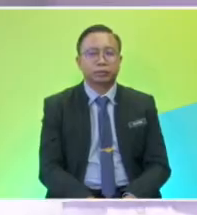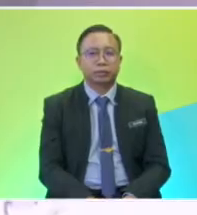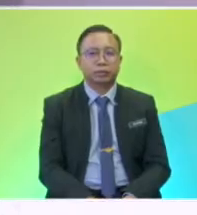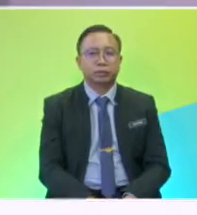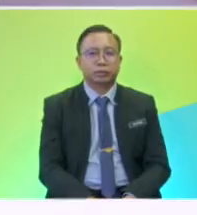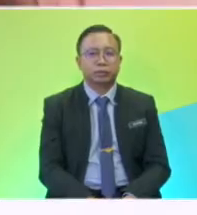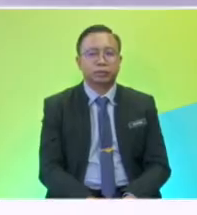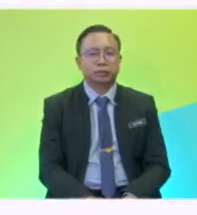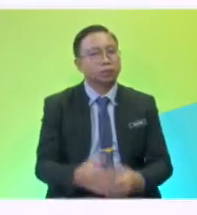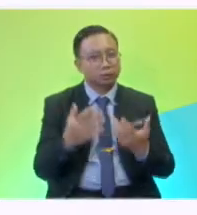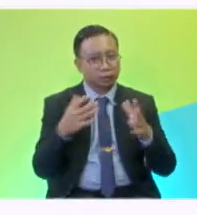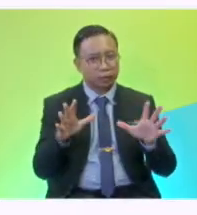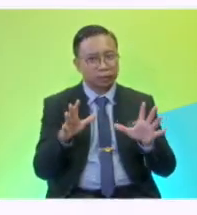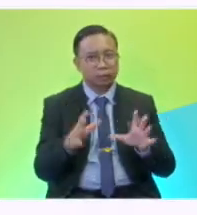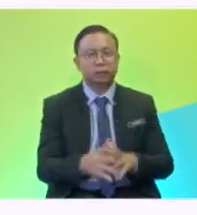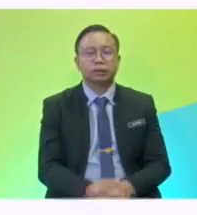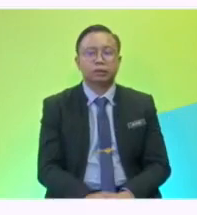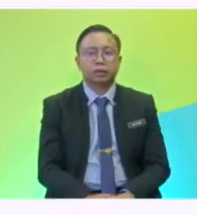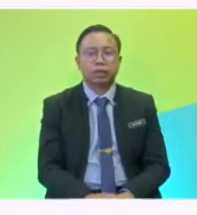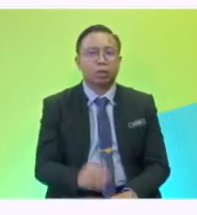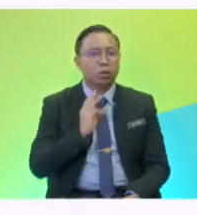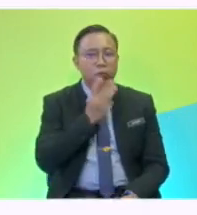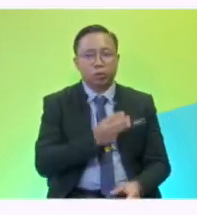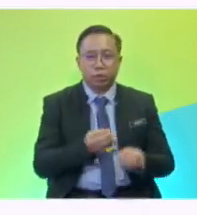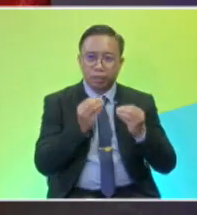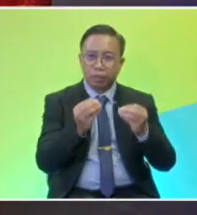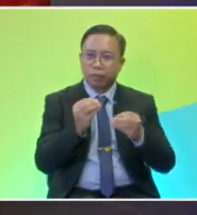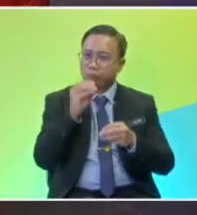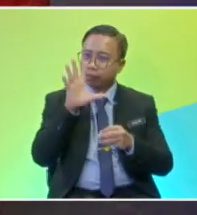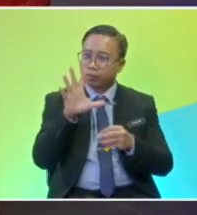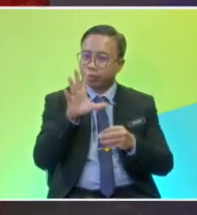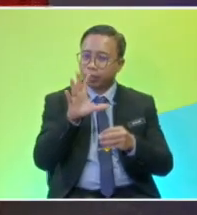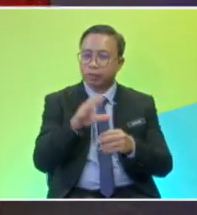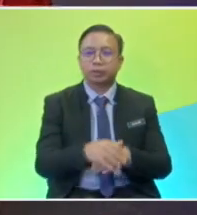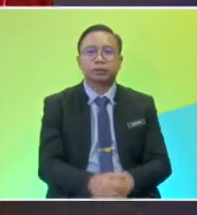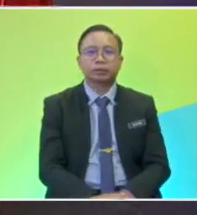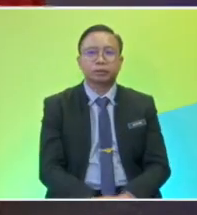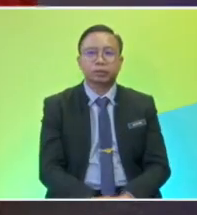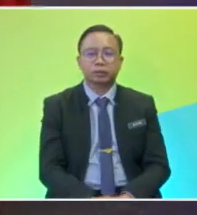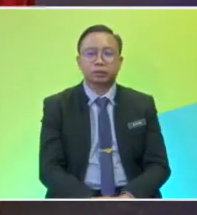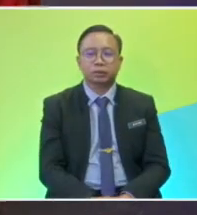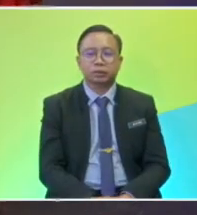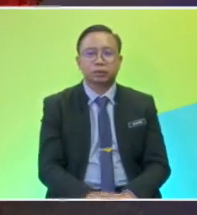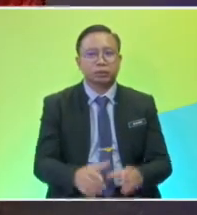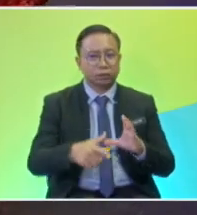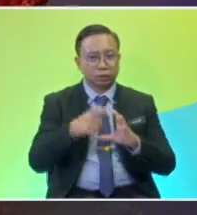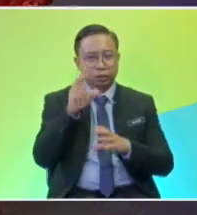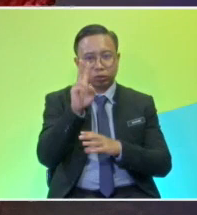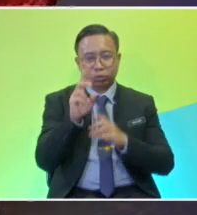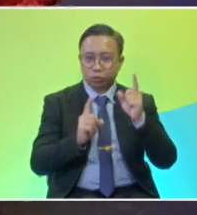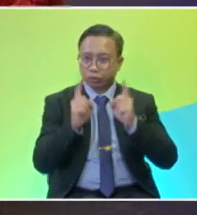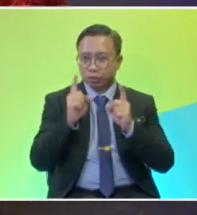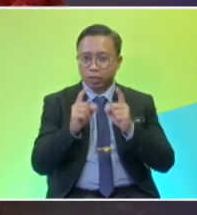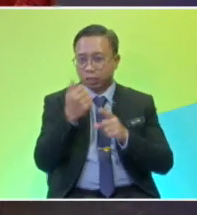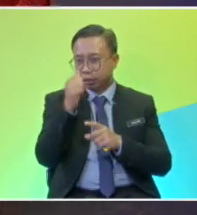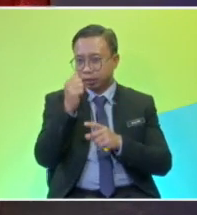Yay. Ta-da, there you have it. So we give you already 5, 8. point. I give an extra two stars. So yeah,